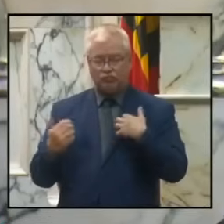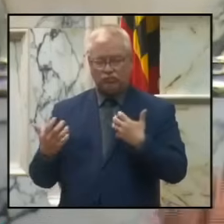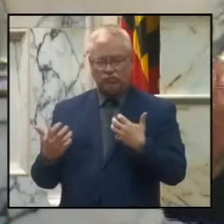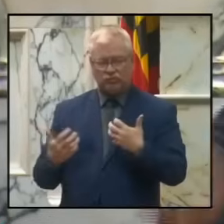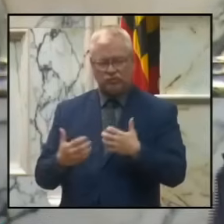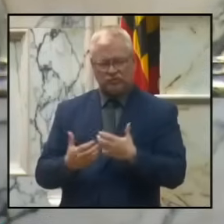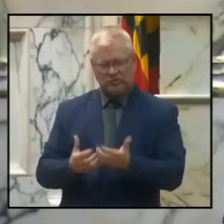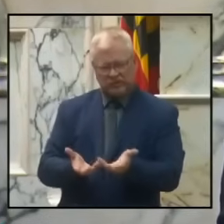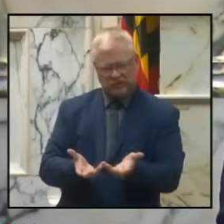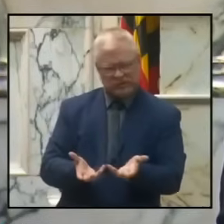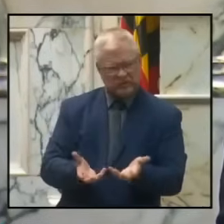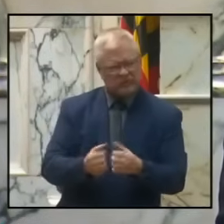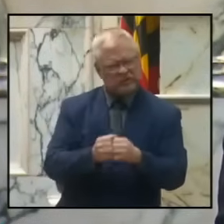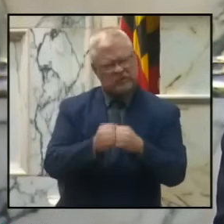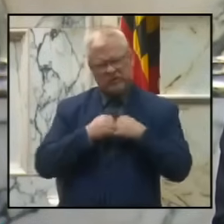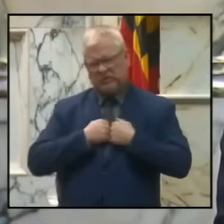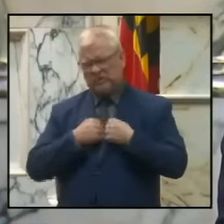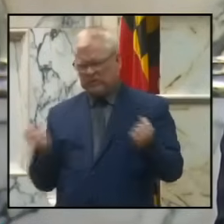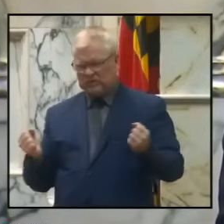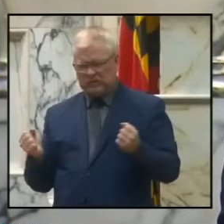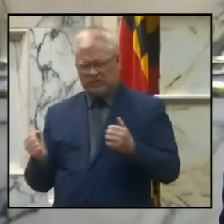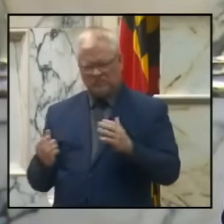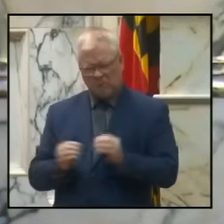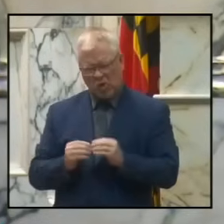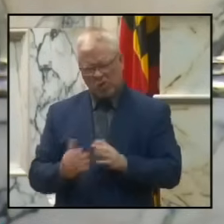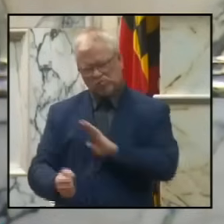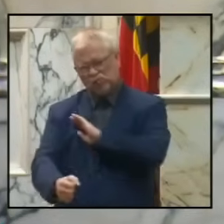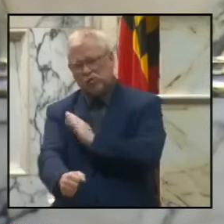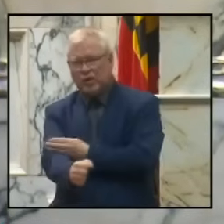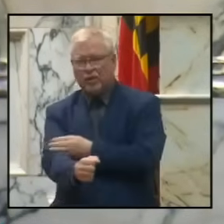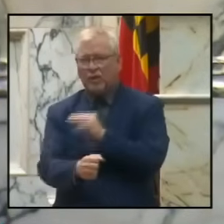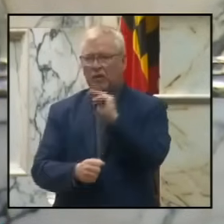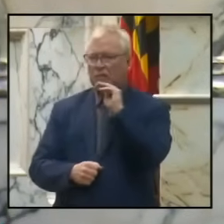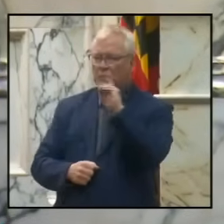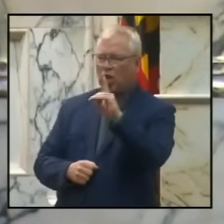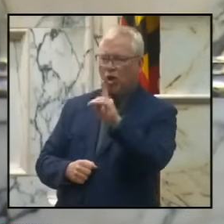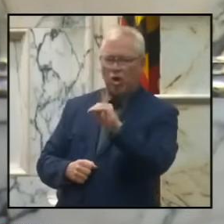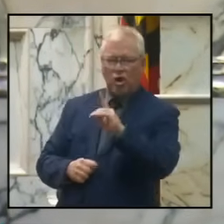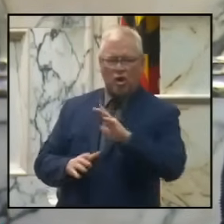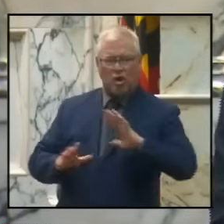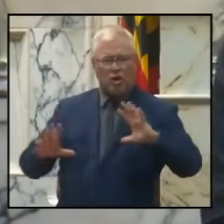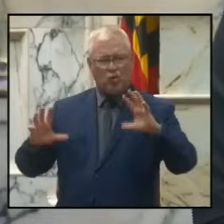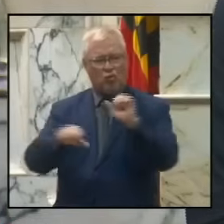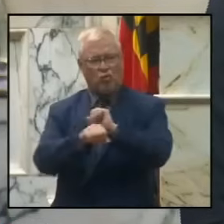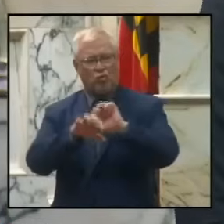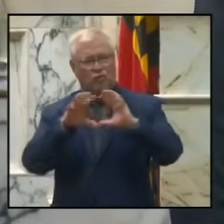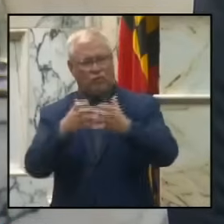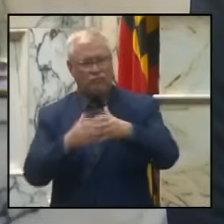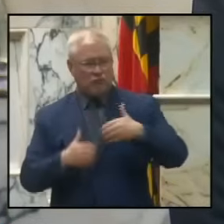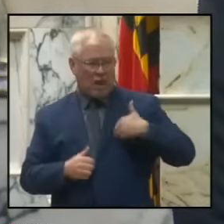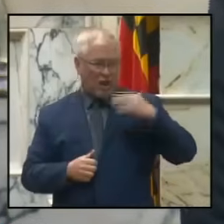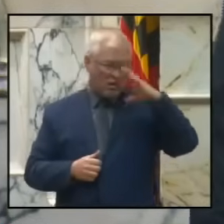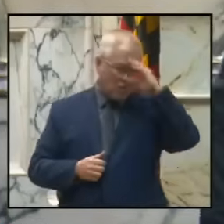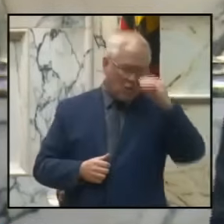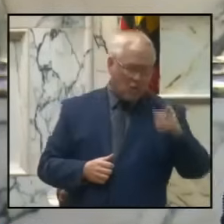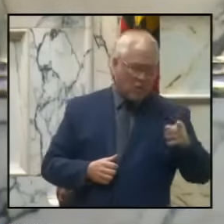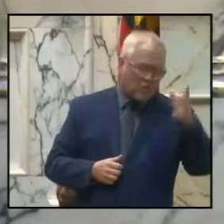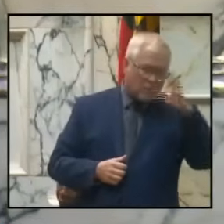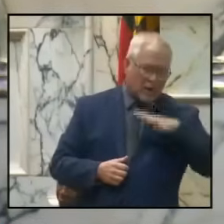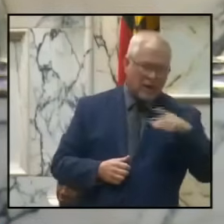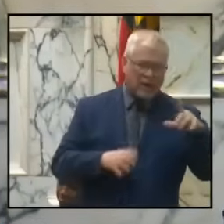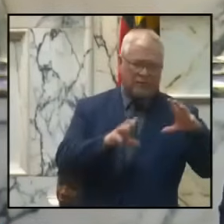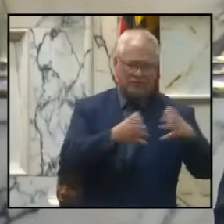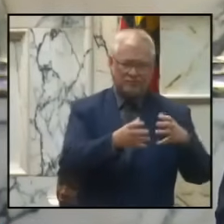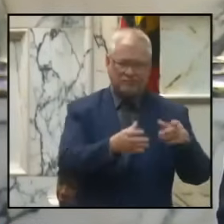labor force, we need to make sure that our men and boys are all right and that our men and boys are not continuing to